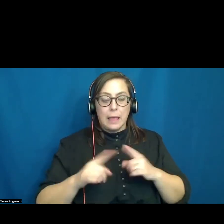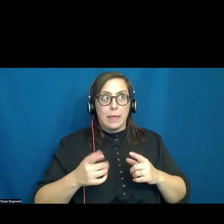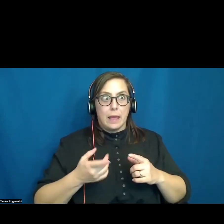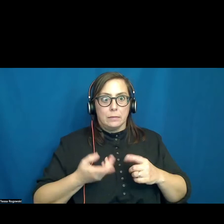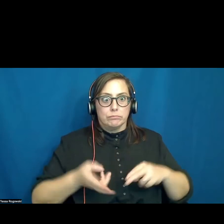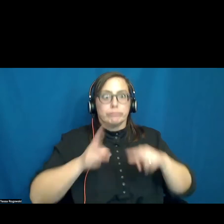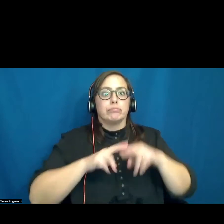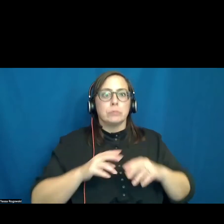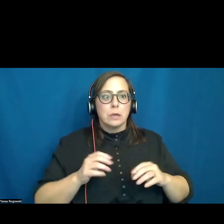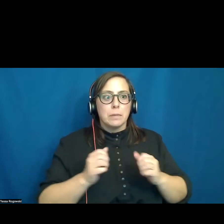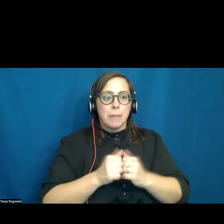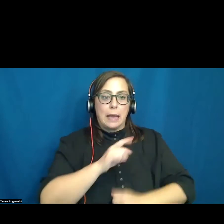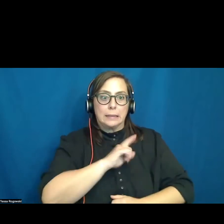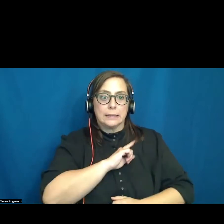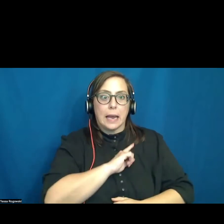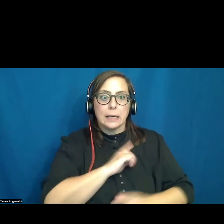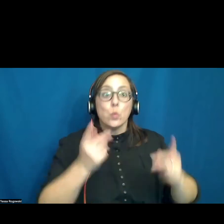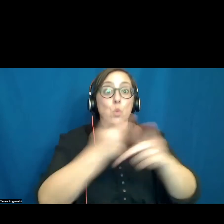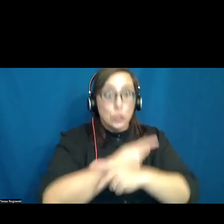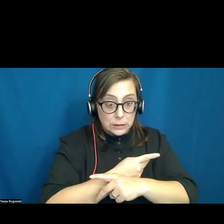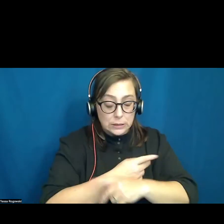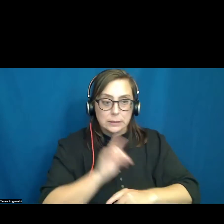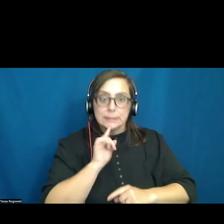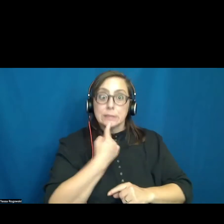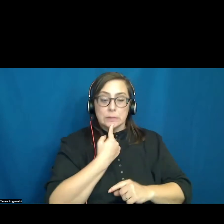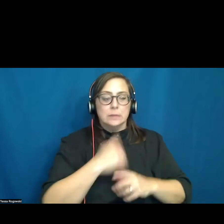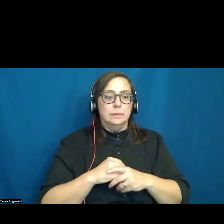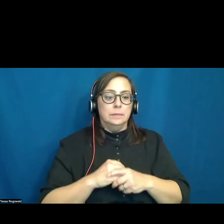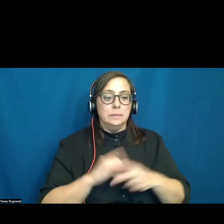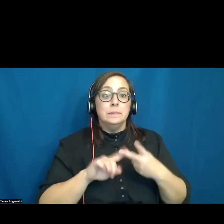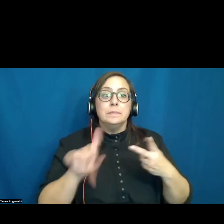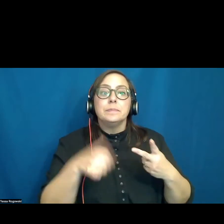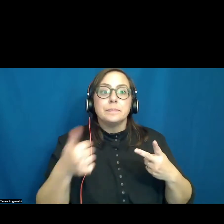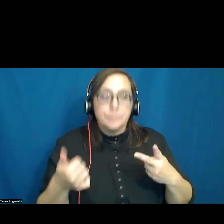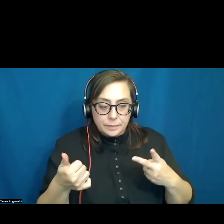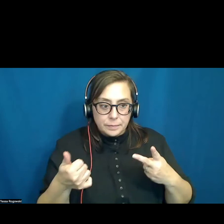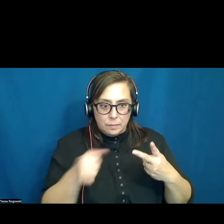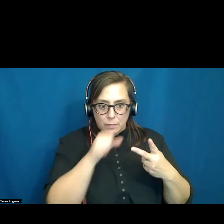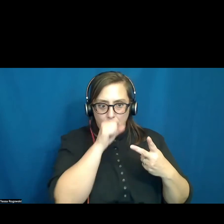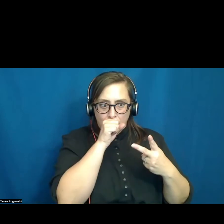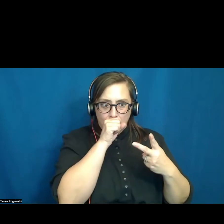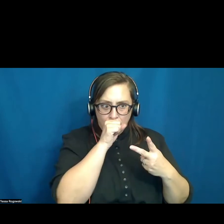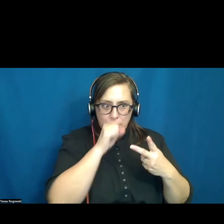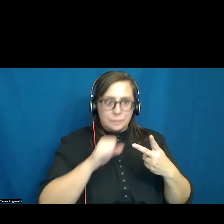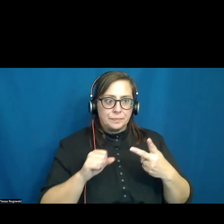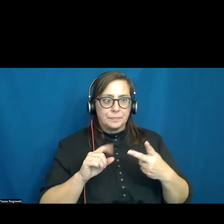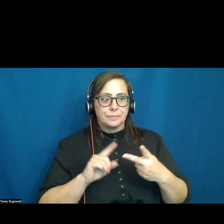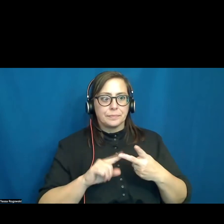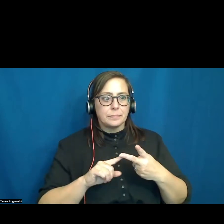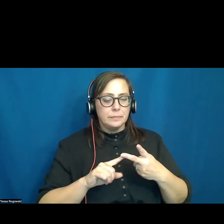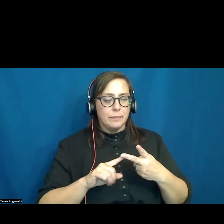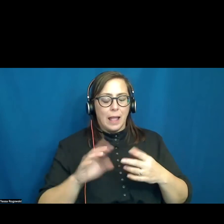particular quite severely. The other thing it did, and if you want, I feel like I'm going to go over something a little